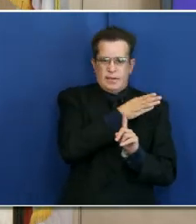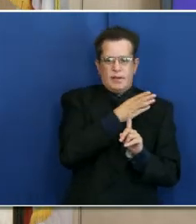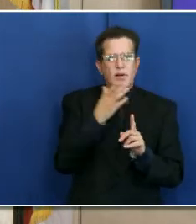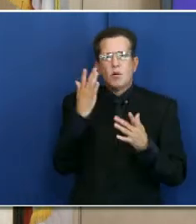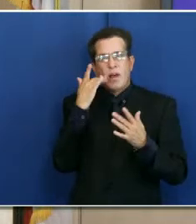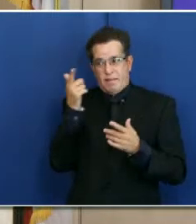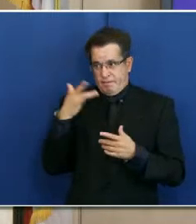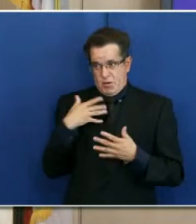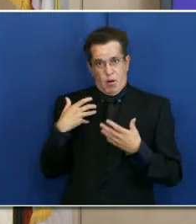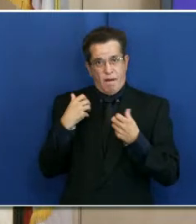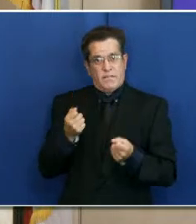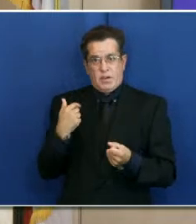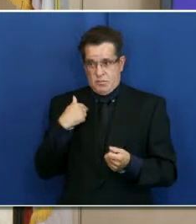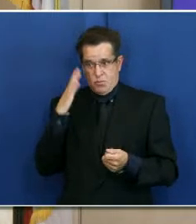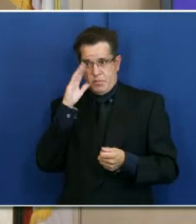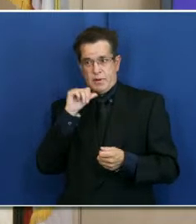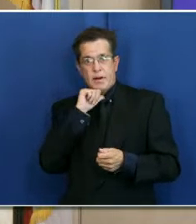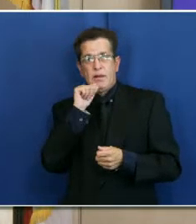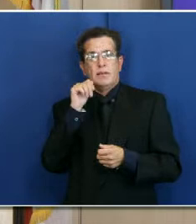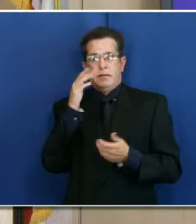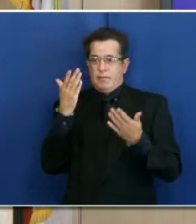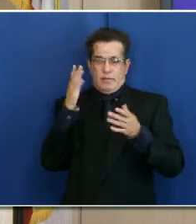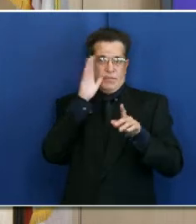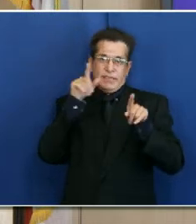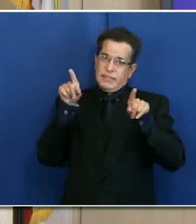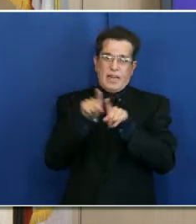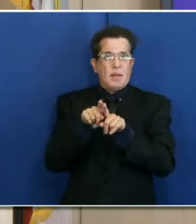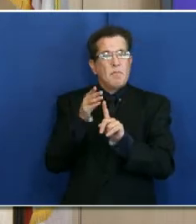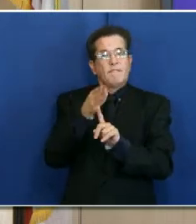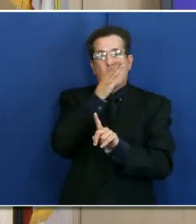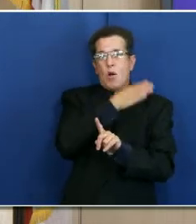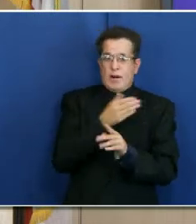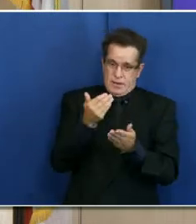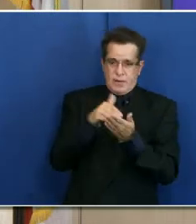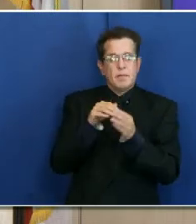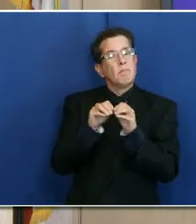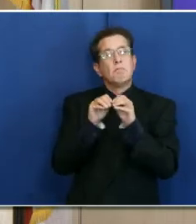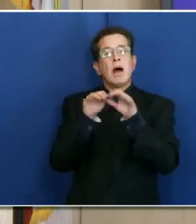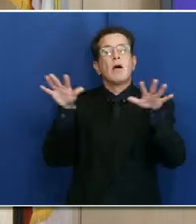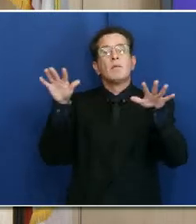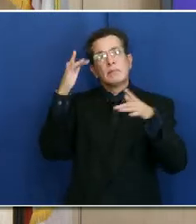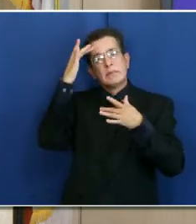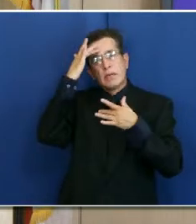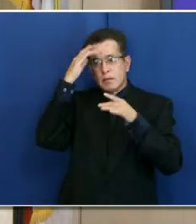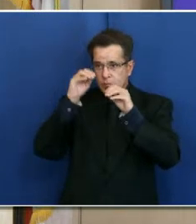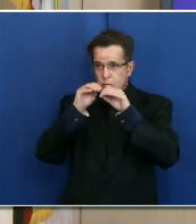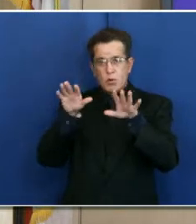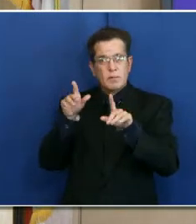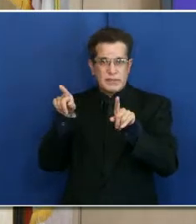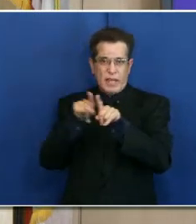gives you confidence that we won't see a repeat surge like we did last time? Okay, Dr. Wooten.